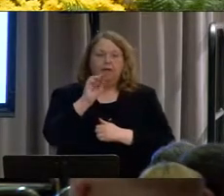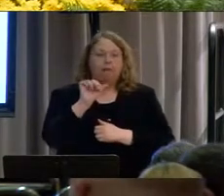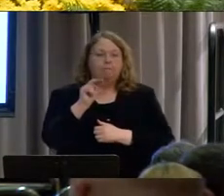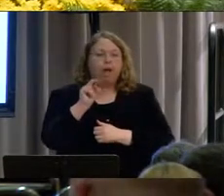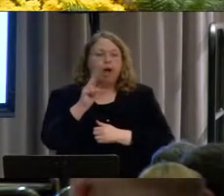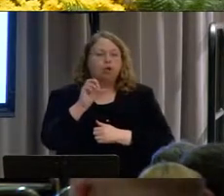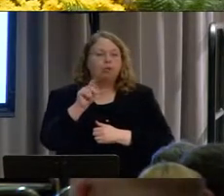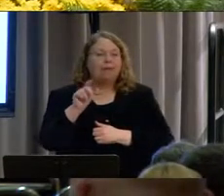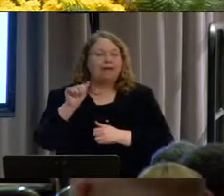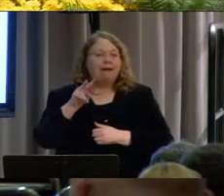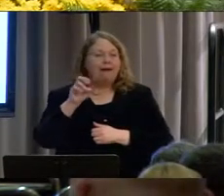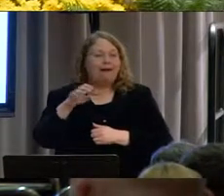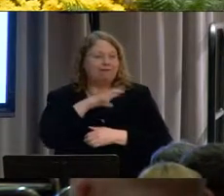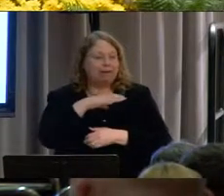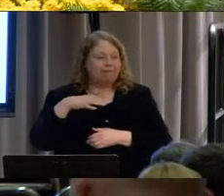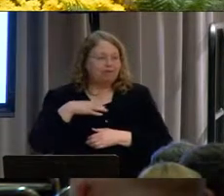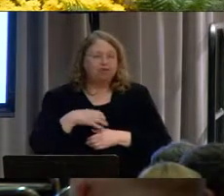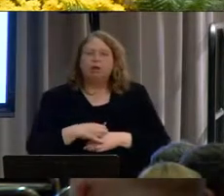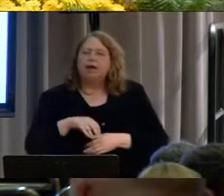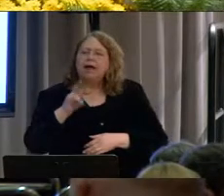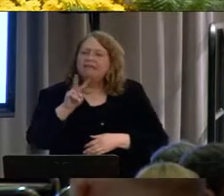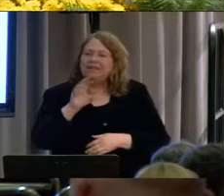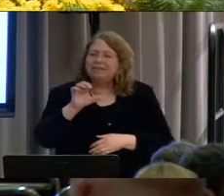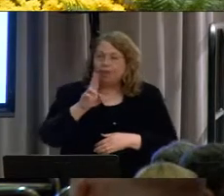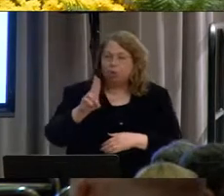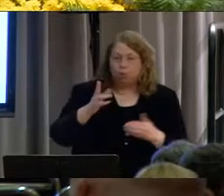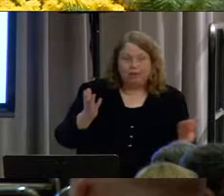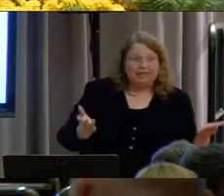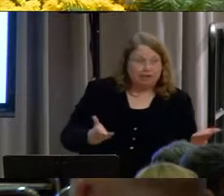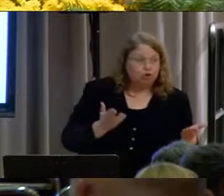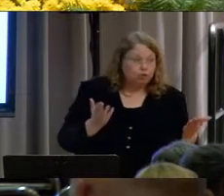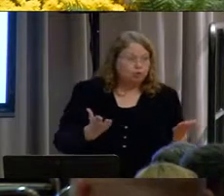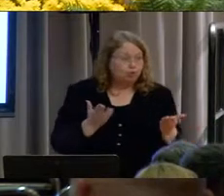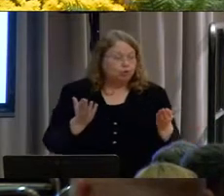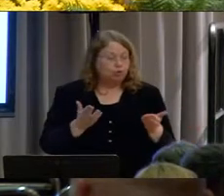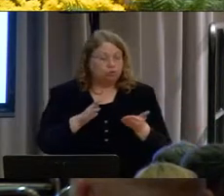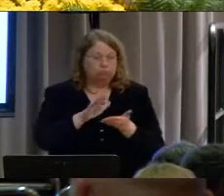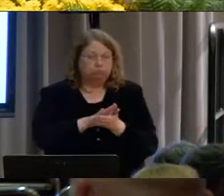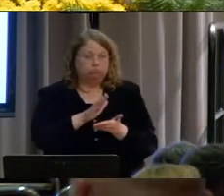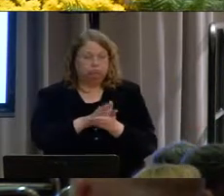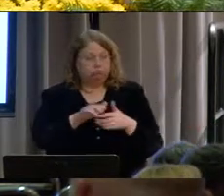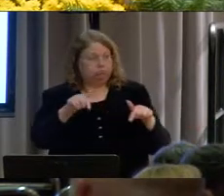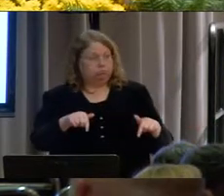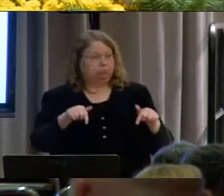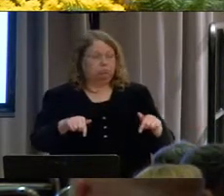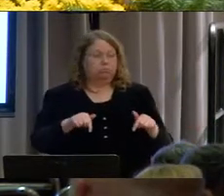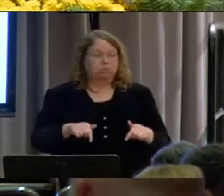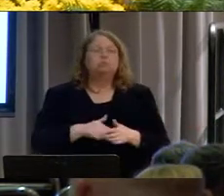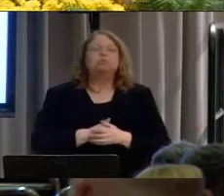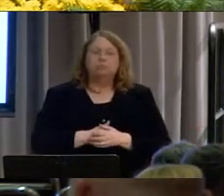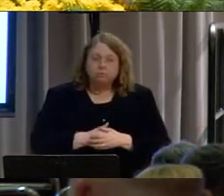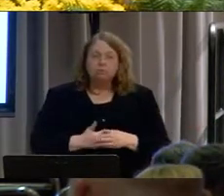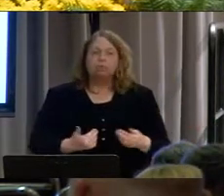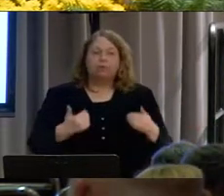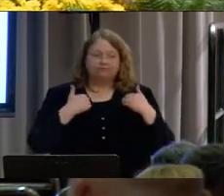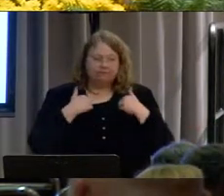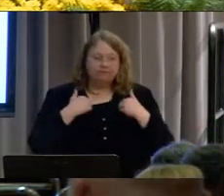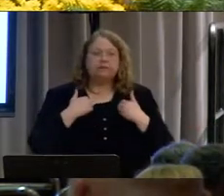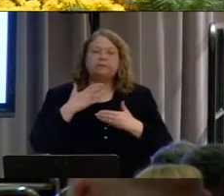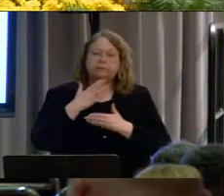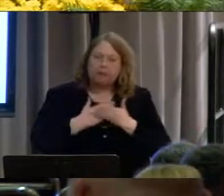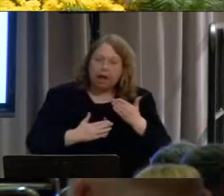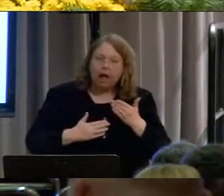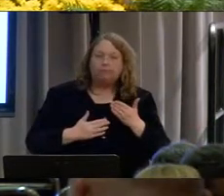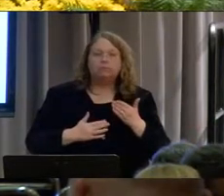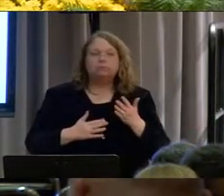Commission, VCU, it turns out, on this campus, on our campuses, does have some